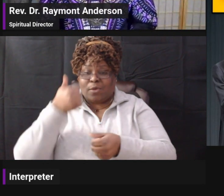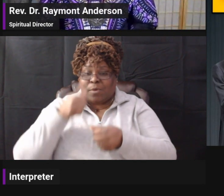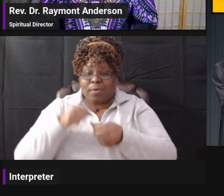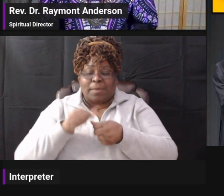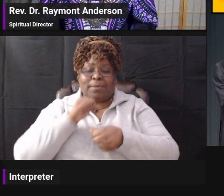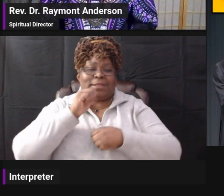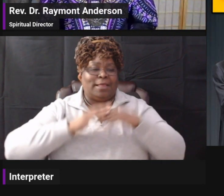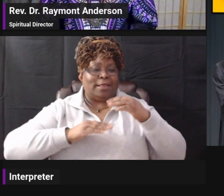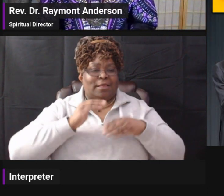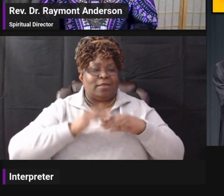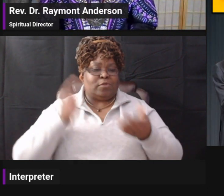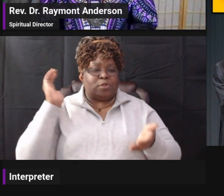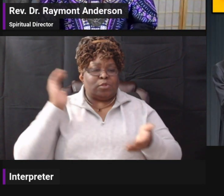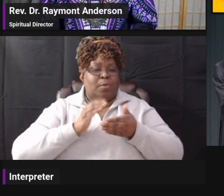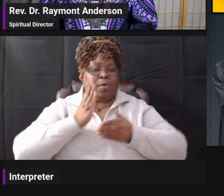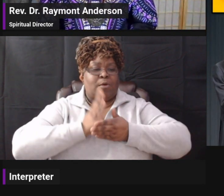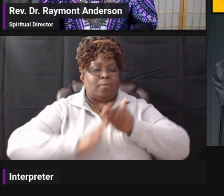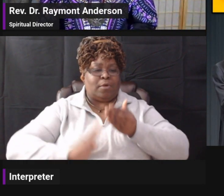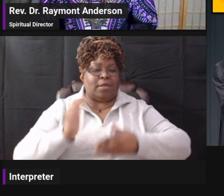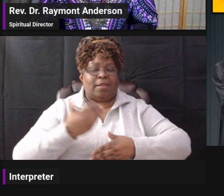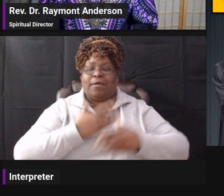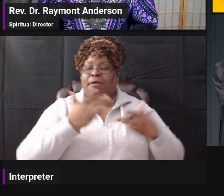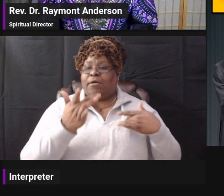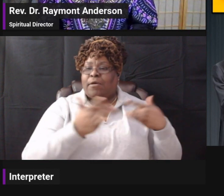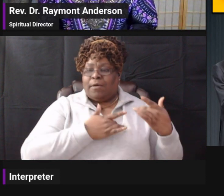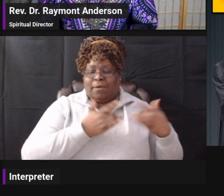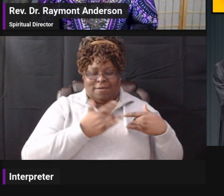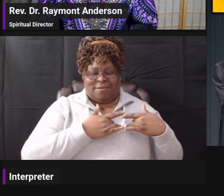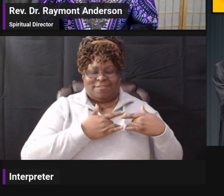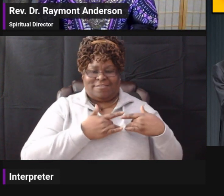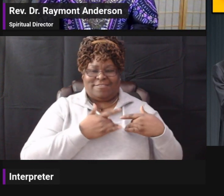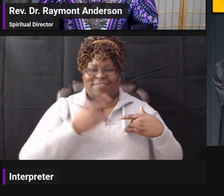Once again, remember, discomfort is the least of our concerns.